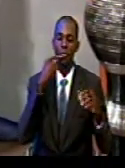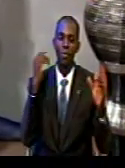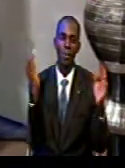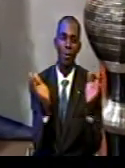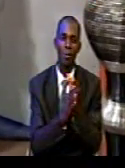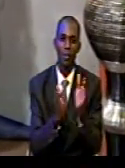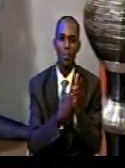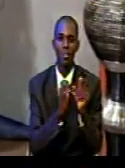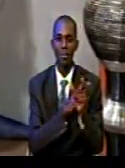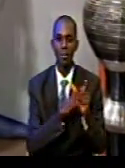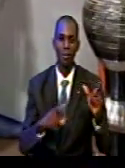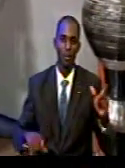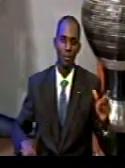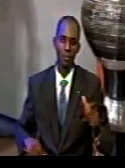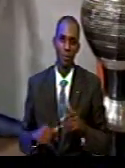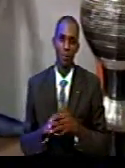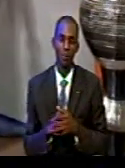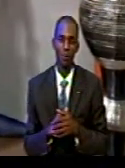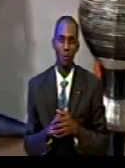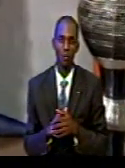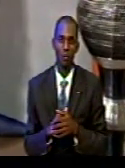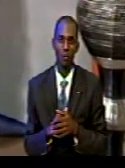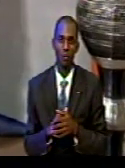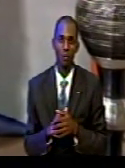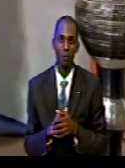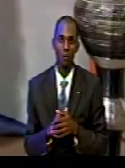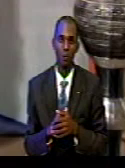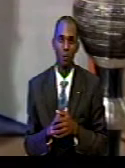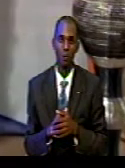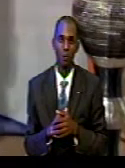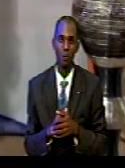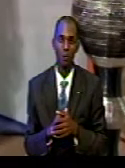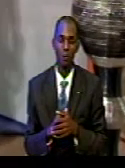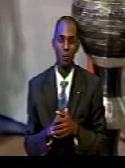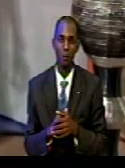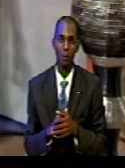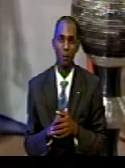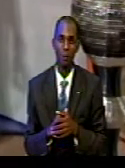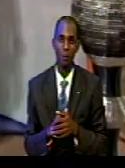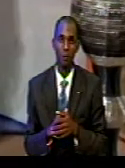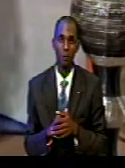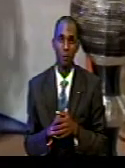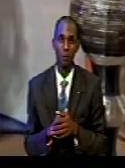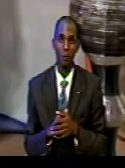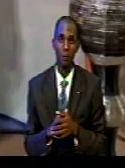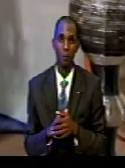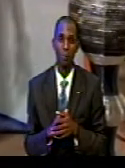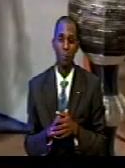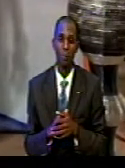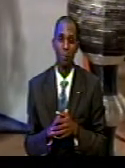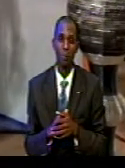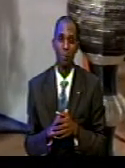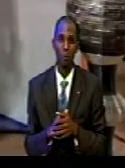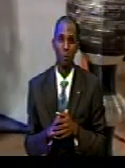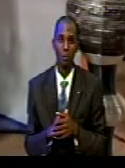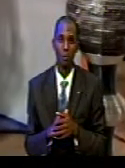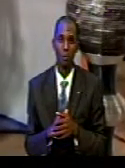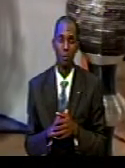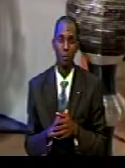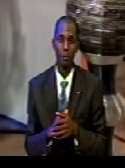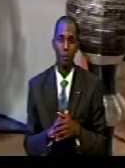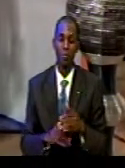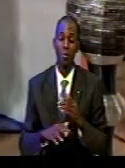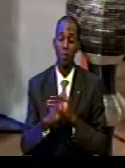Praise the Lord. Church, praise the Lord. My dear, holy